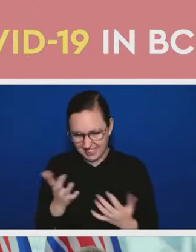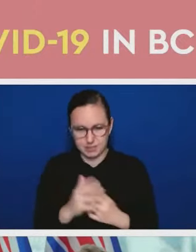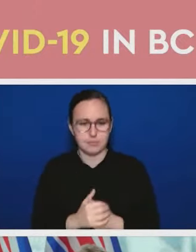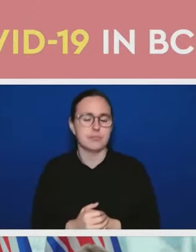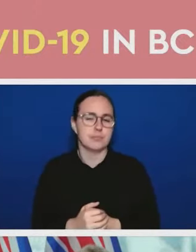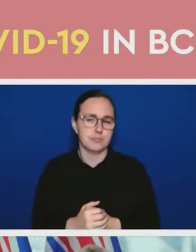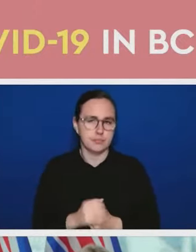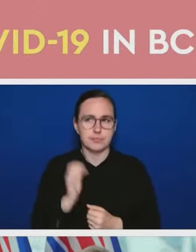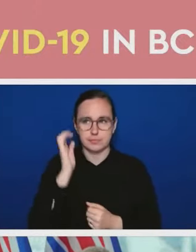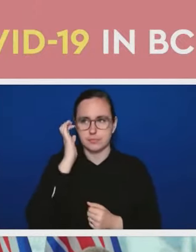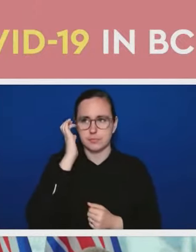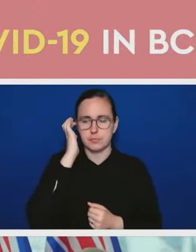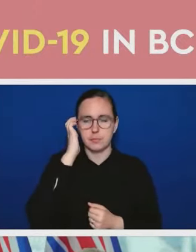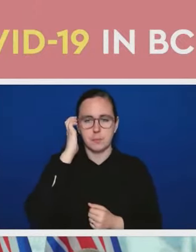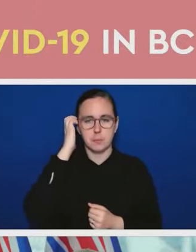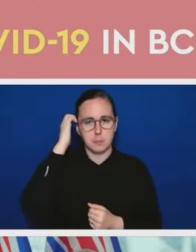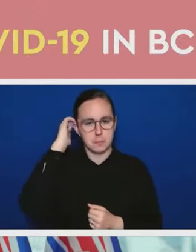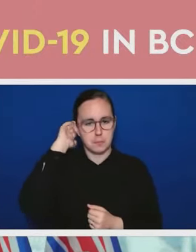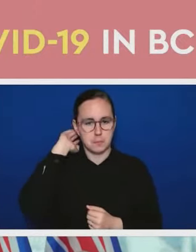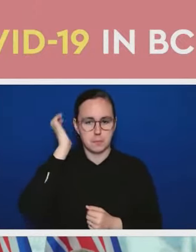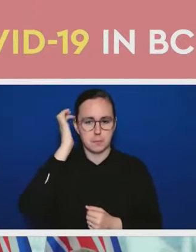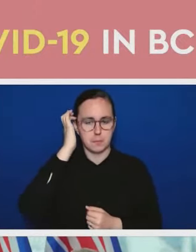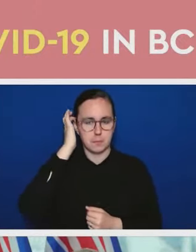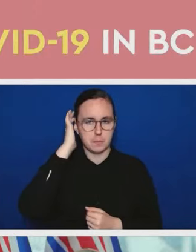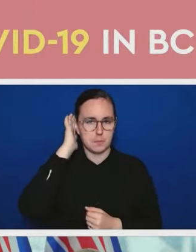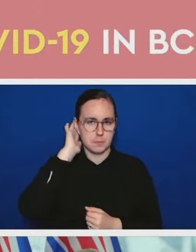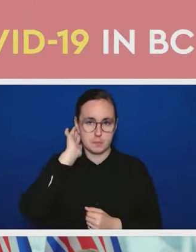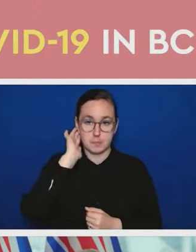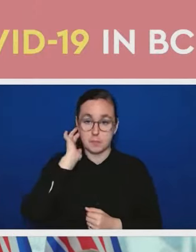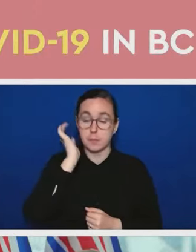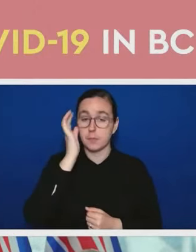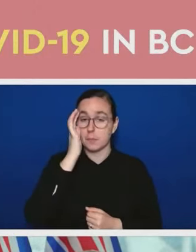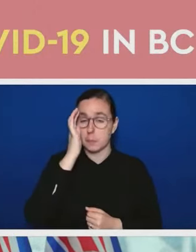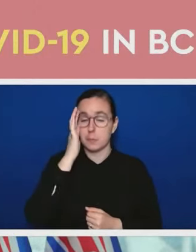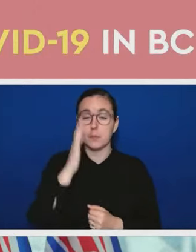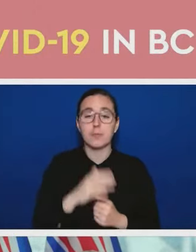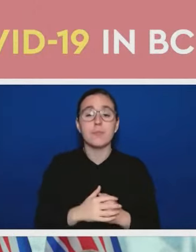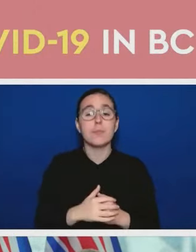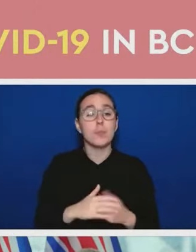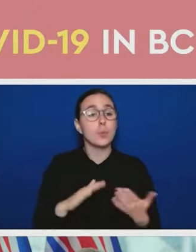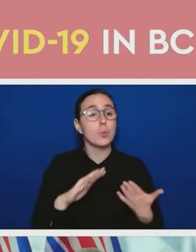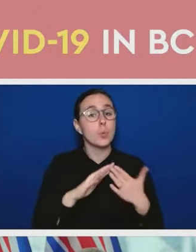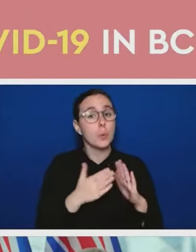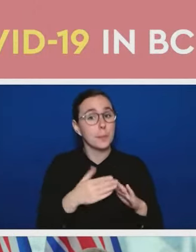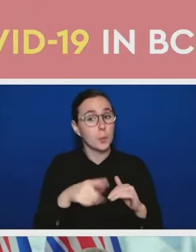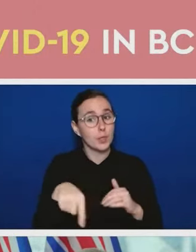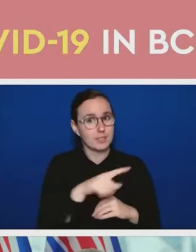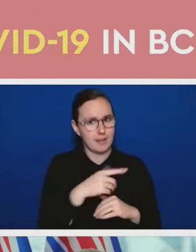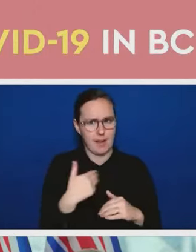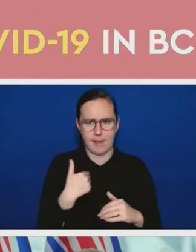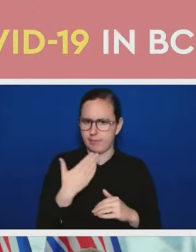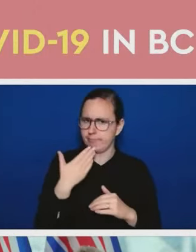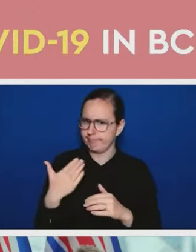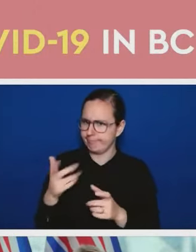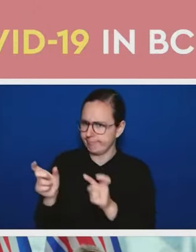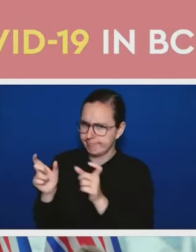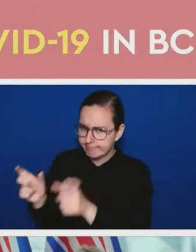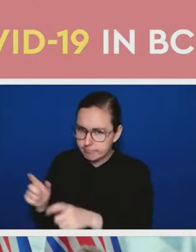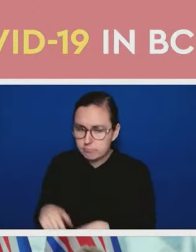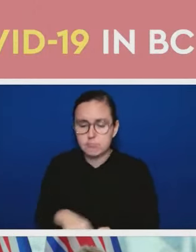In this era of high community immunity and new COVID treatments, the majority of people who are fully vaccinated and